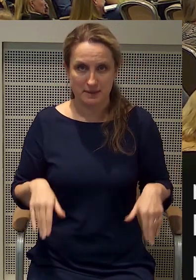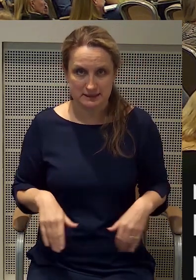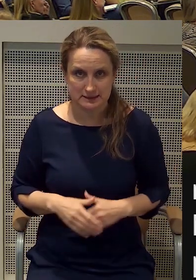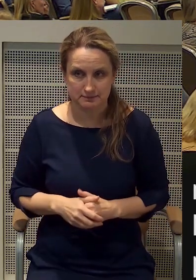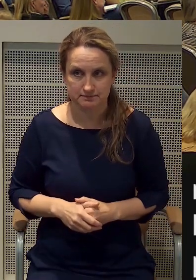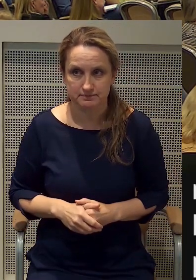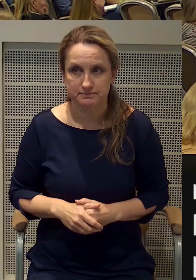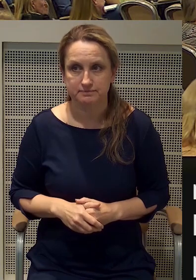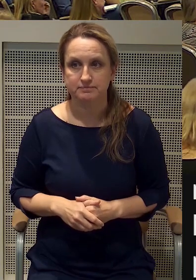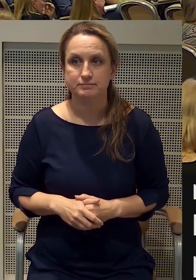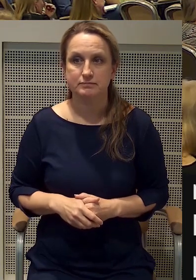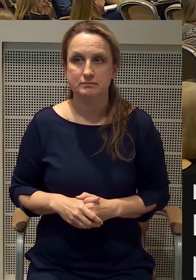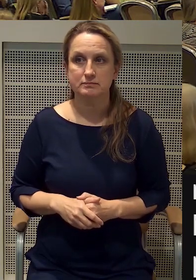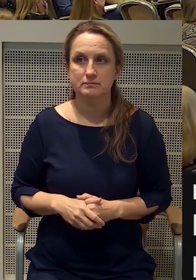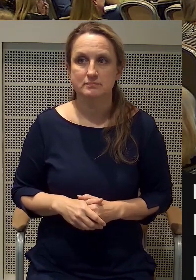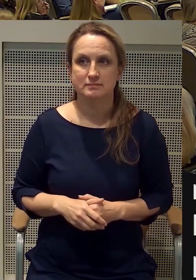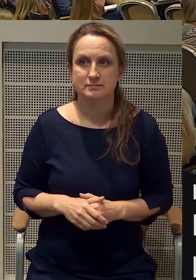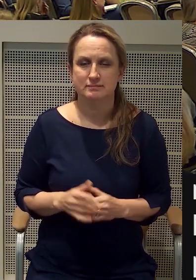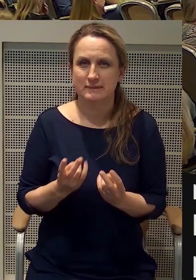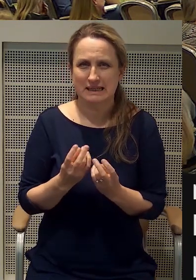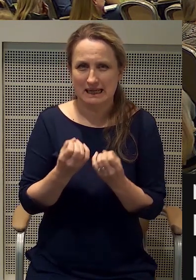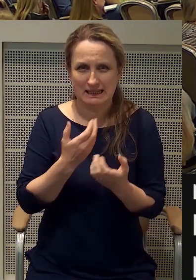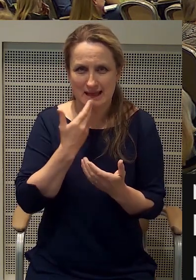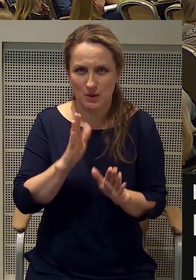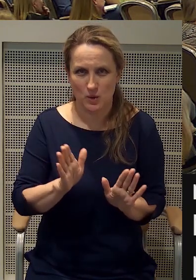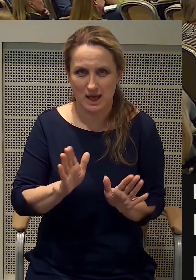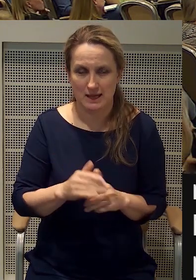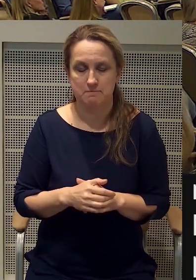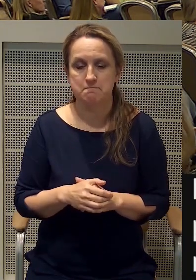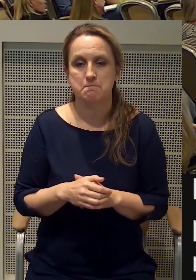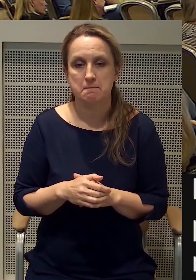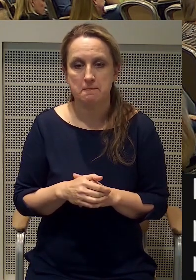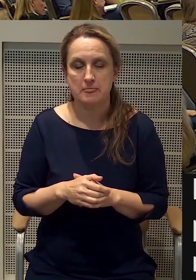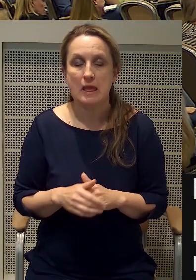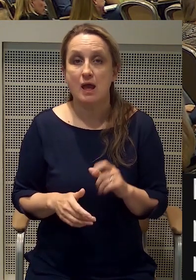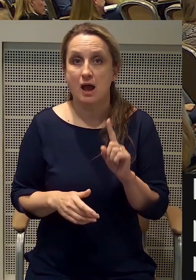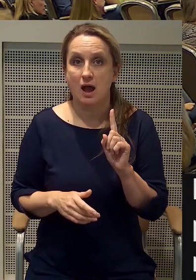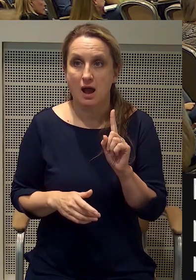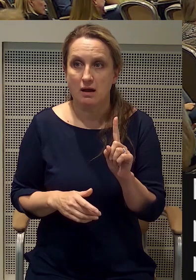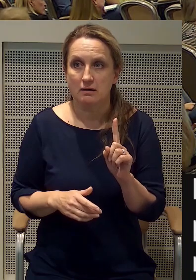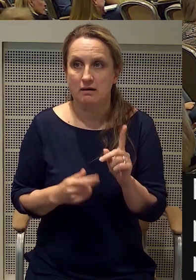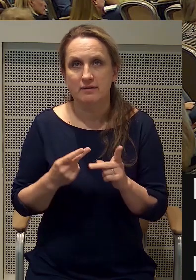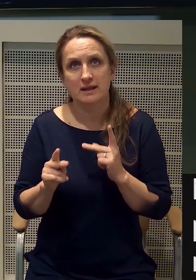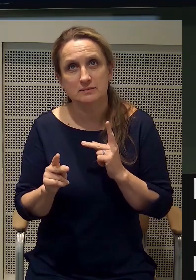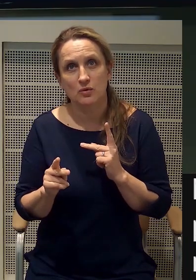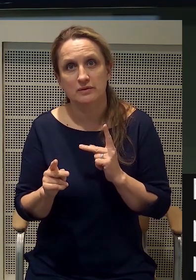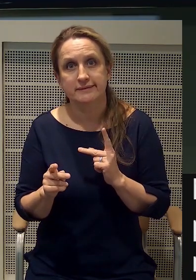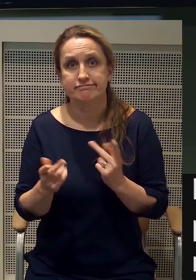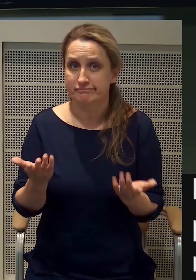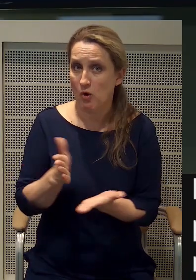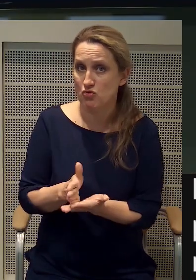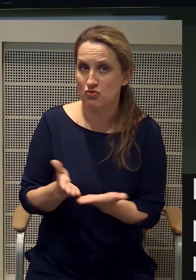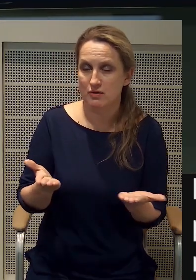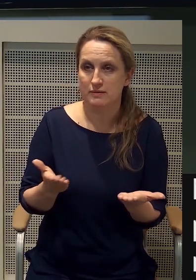it seems that when we can pull out 10 million or 20 million euros from nowhere, then it would solve